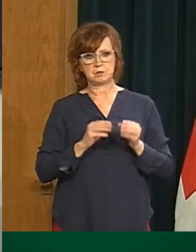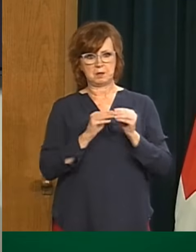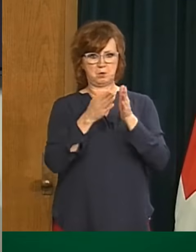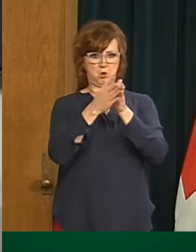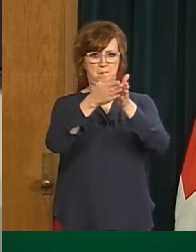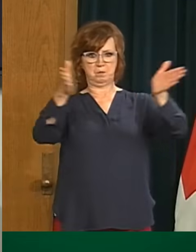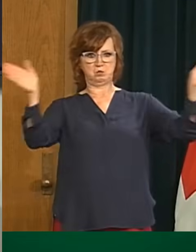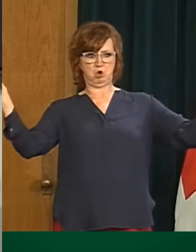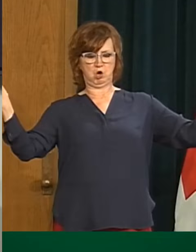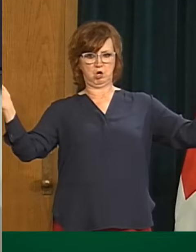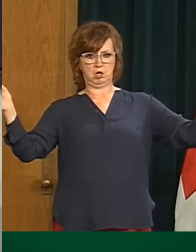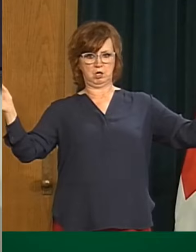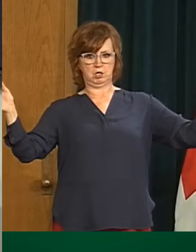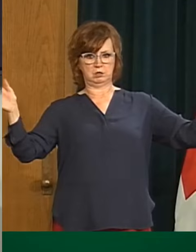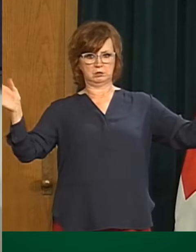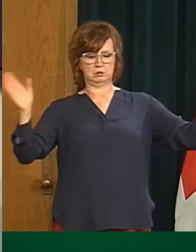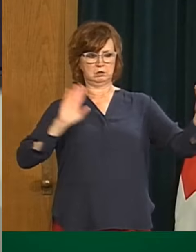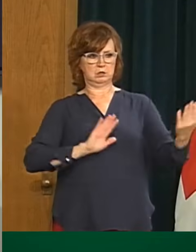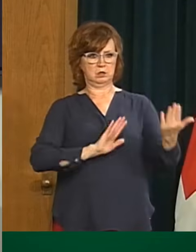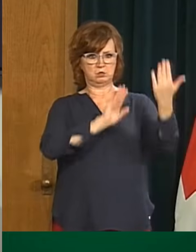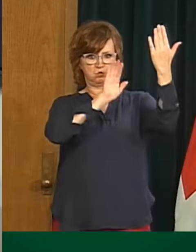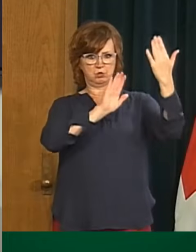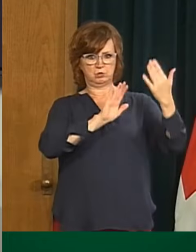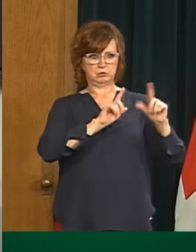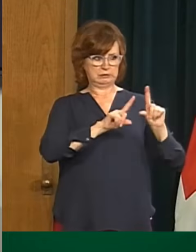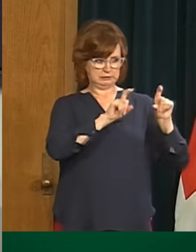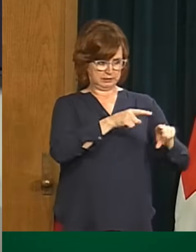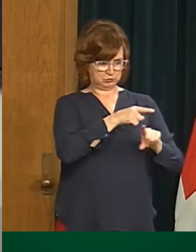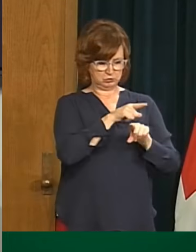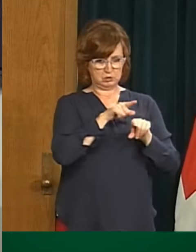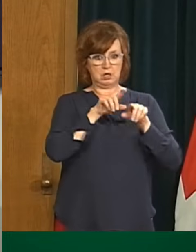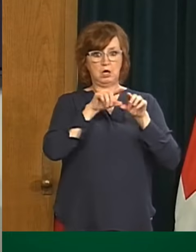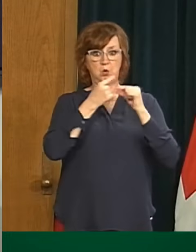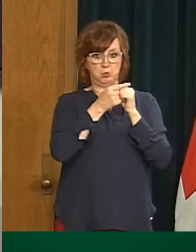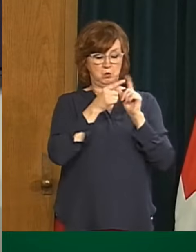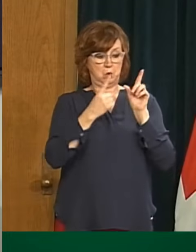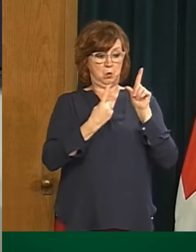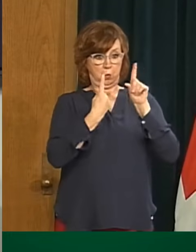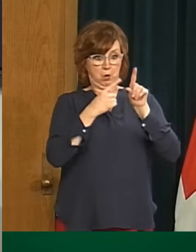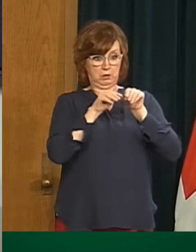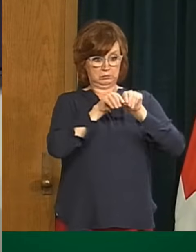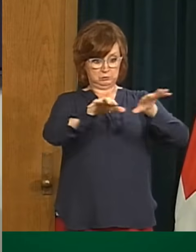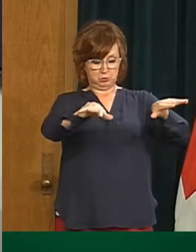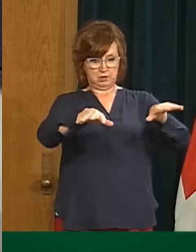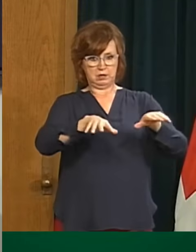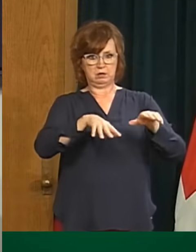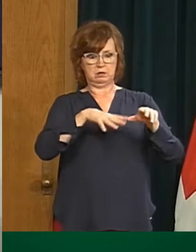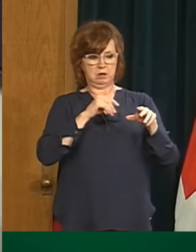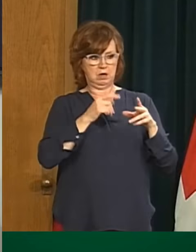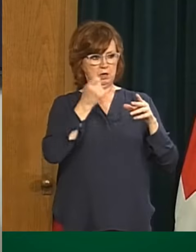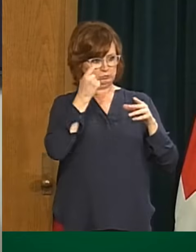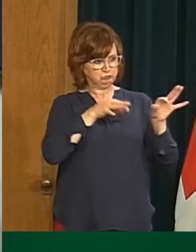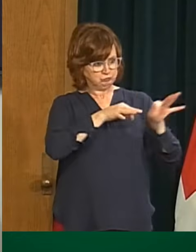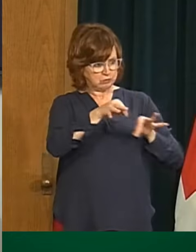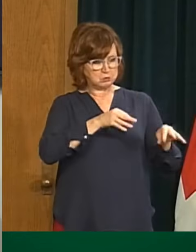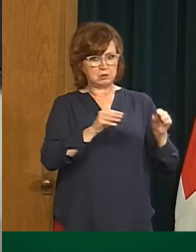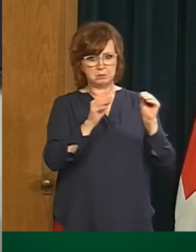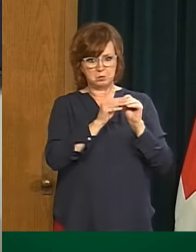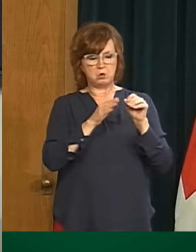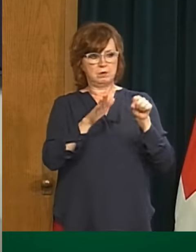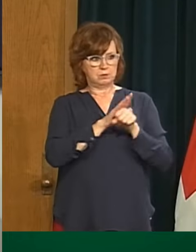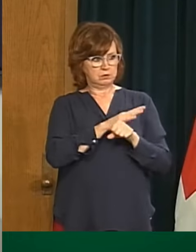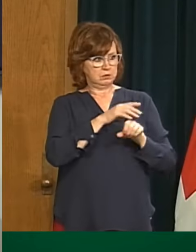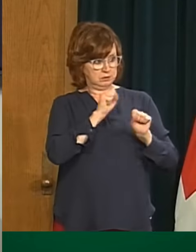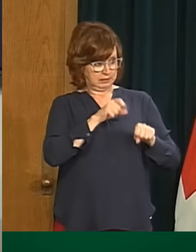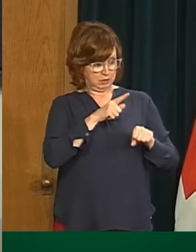just contacts and testing more people in the community, but it's also helping folks understand the risk and how they can properly self-isolate. And if they can't in their own